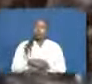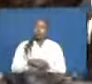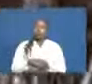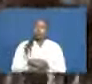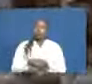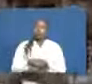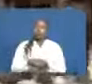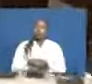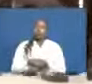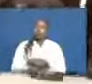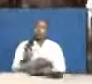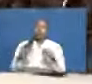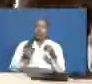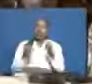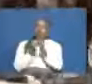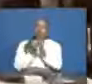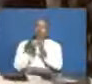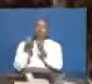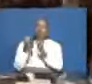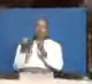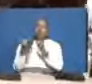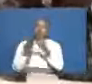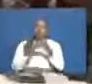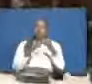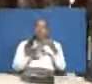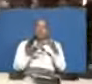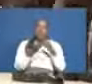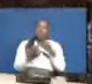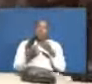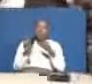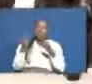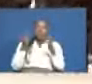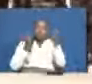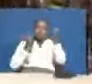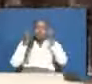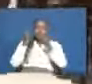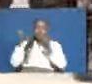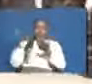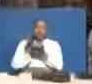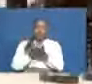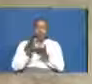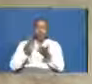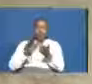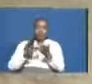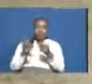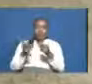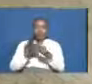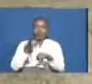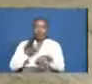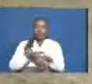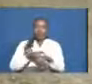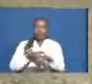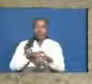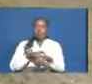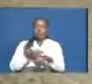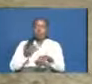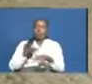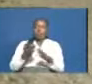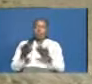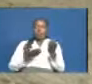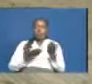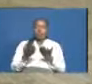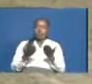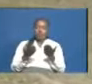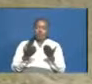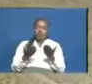In October of 1971, the Kenya Army recruited women for the first time. Now, Women's Service Corps actually was